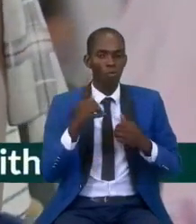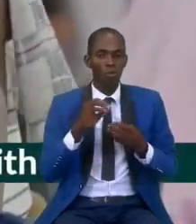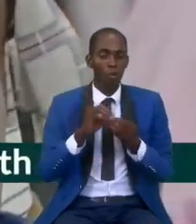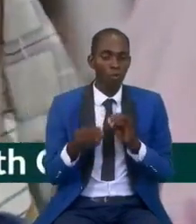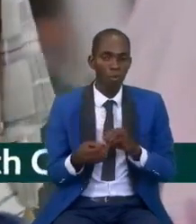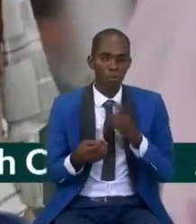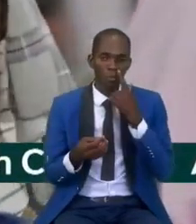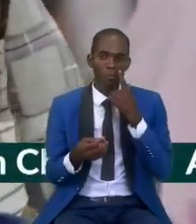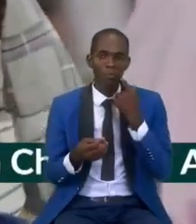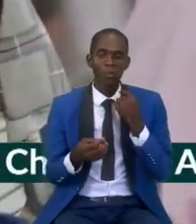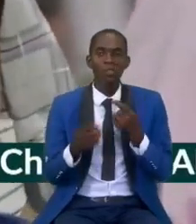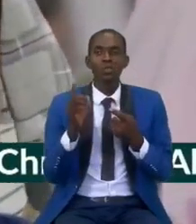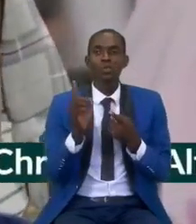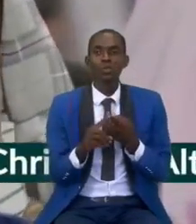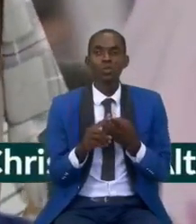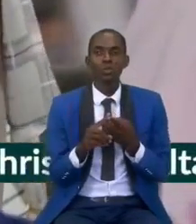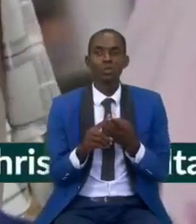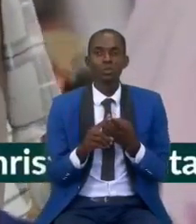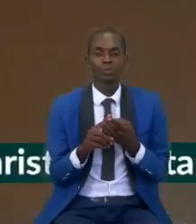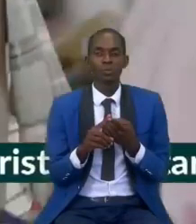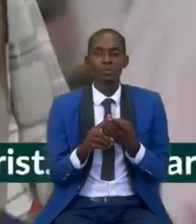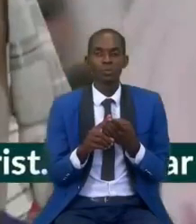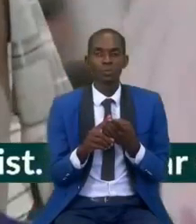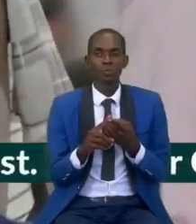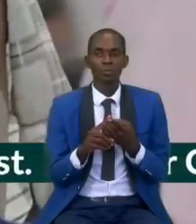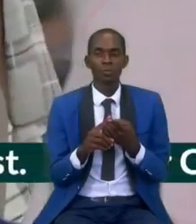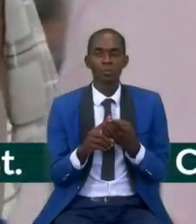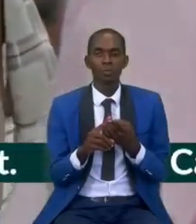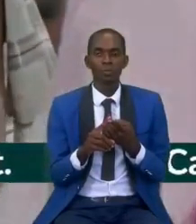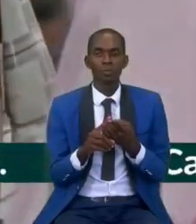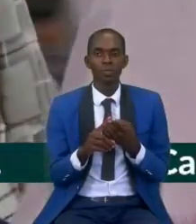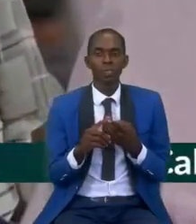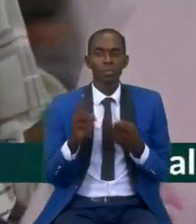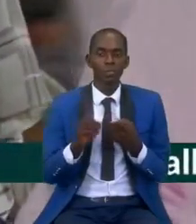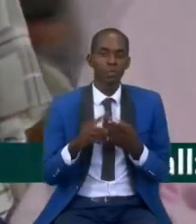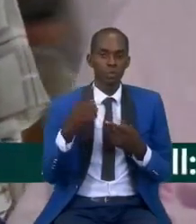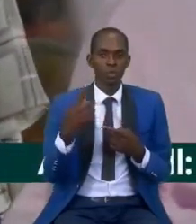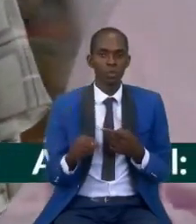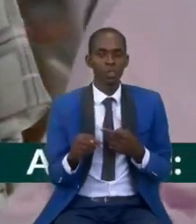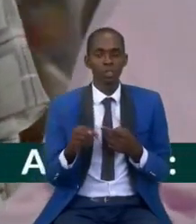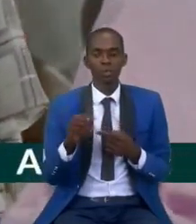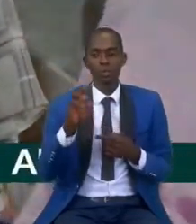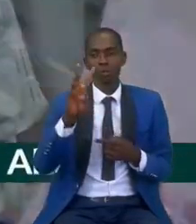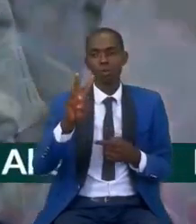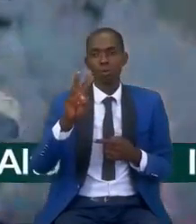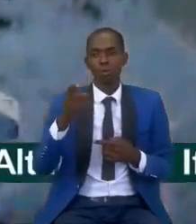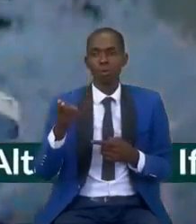to the WhatsApp number I'm going to call now, so that we'll be of further help to